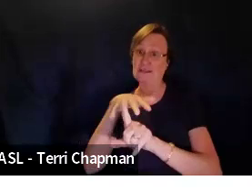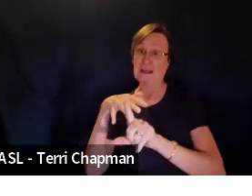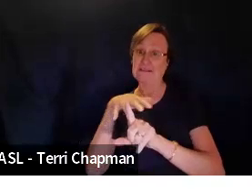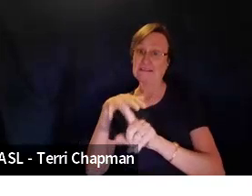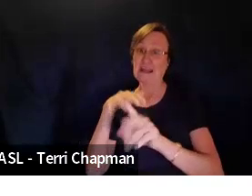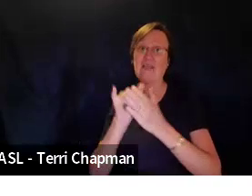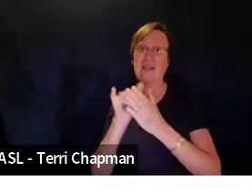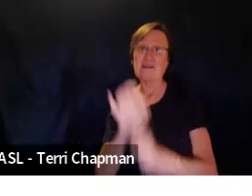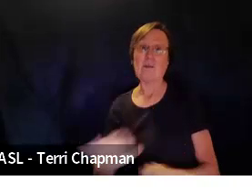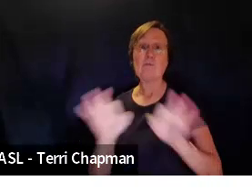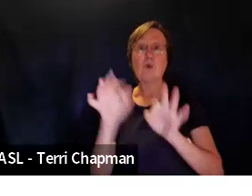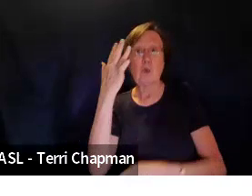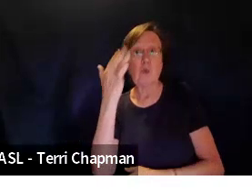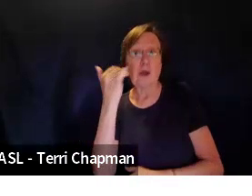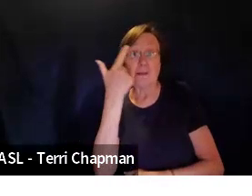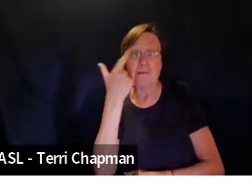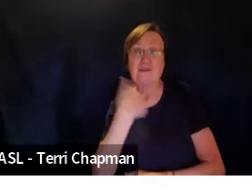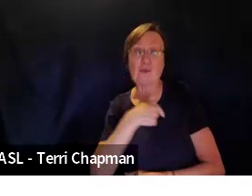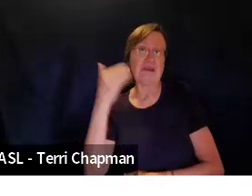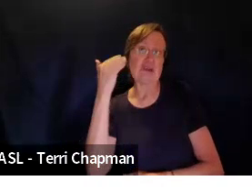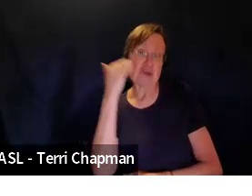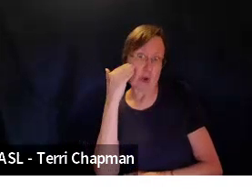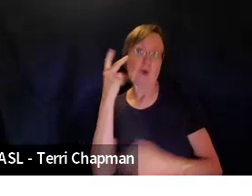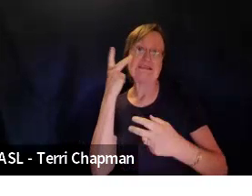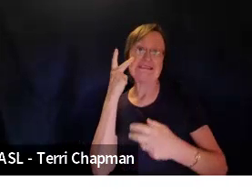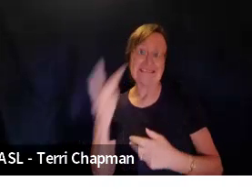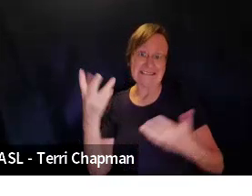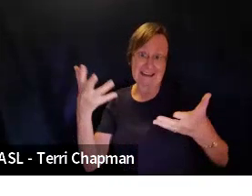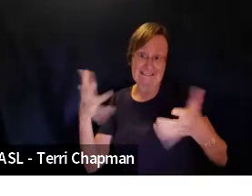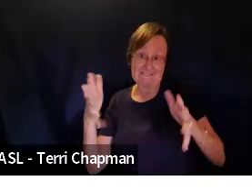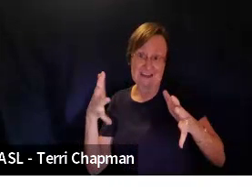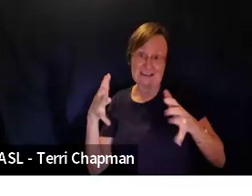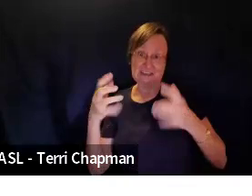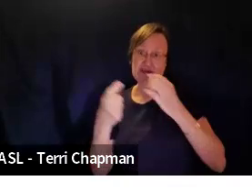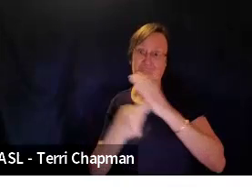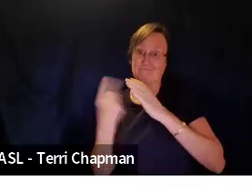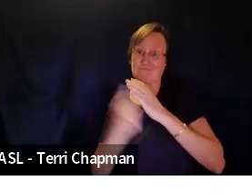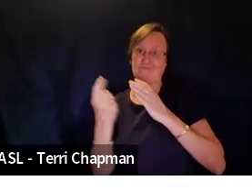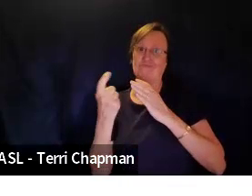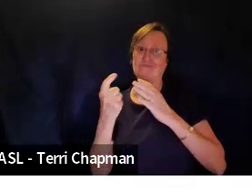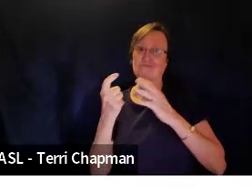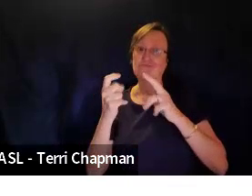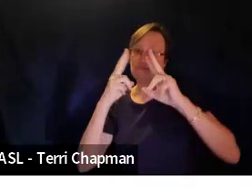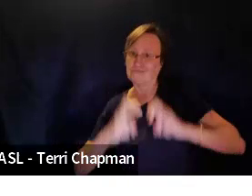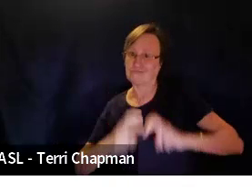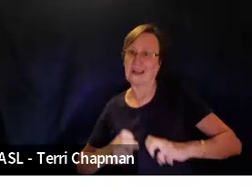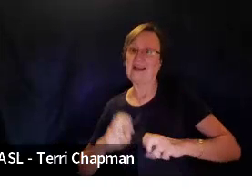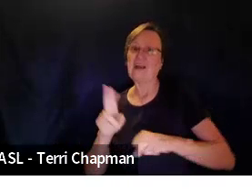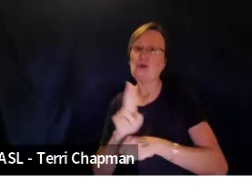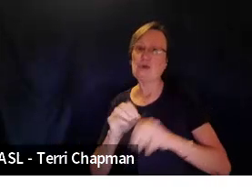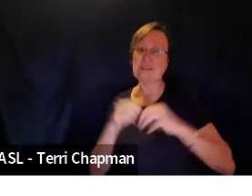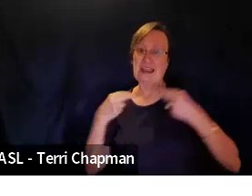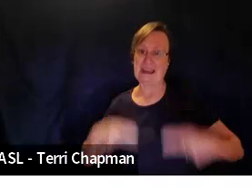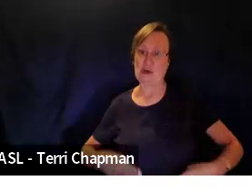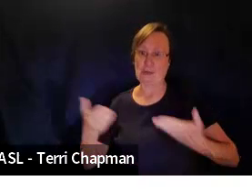again, we've seen algorithms be used in the human services space